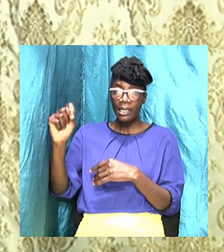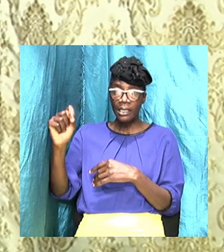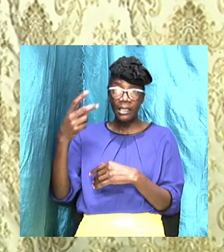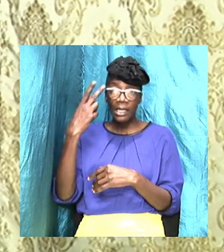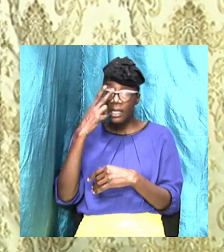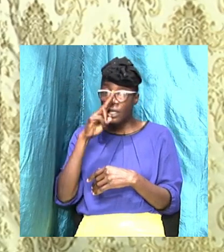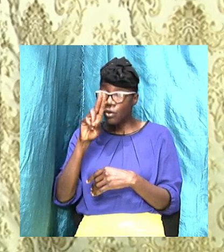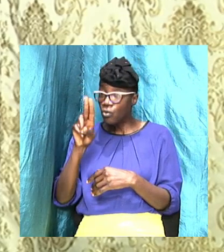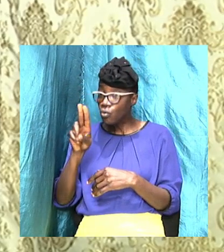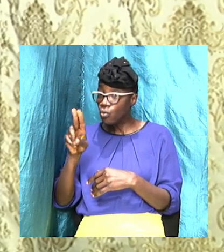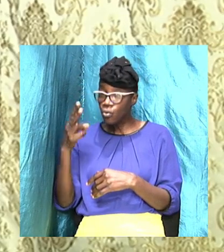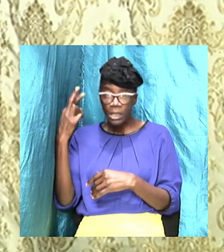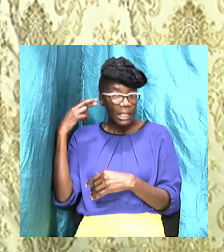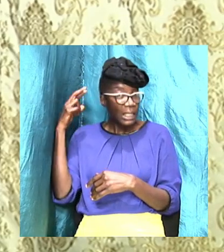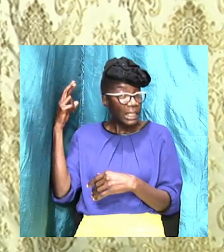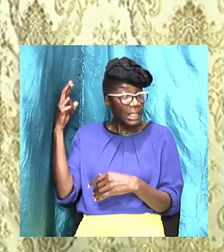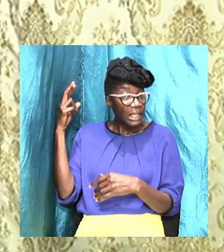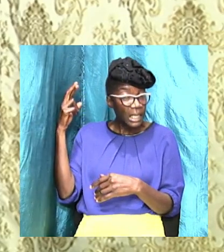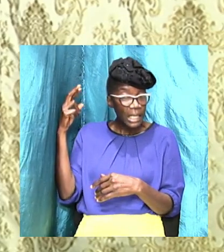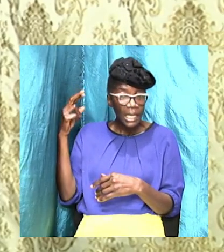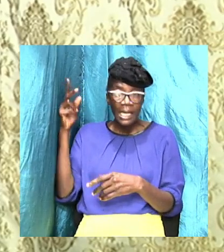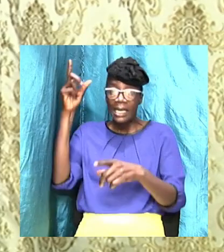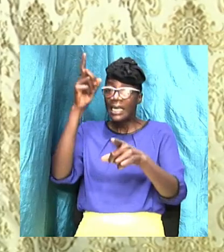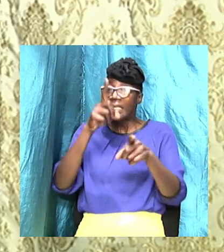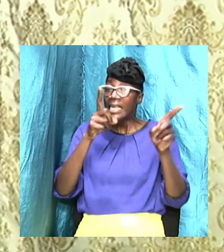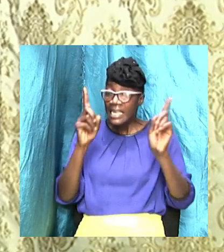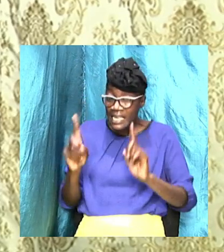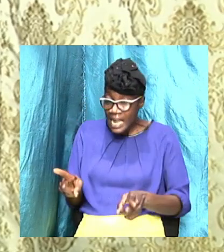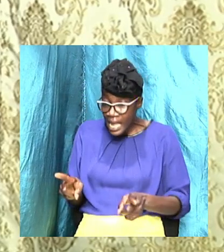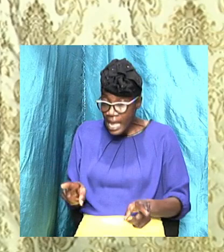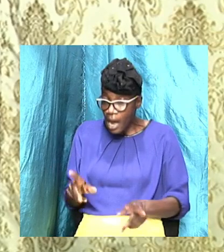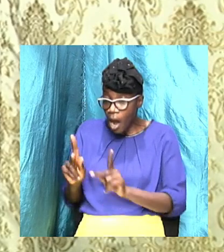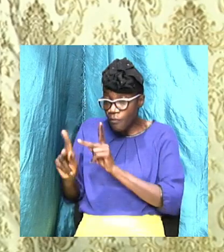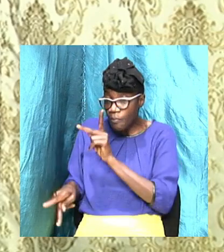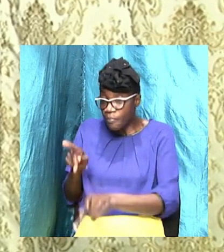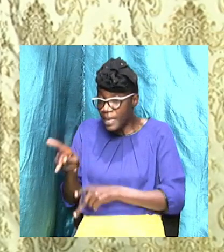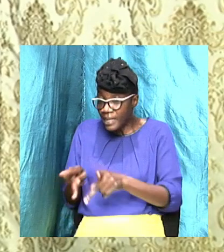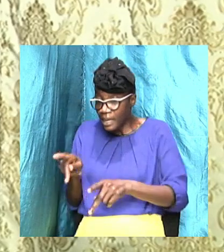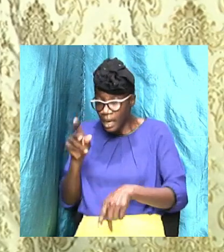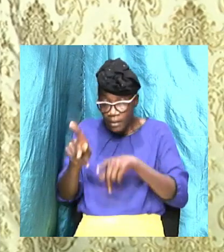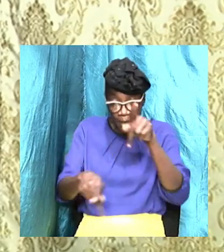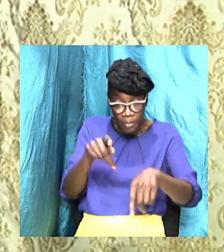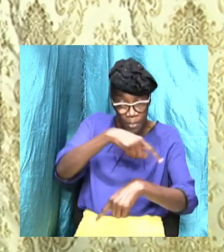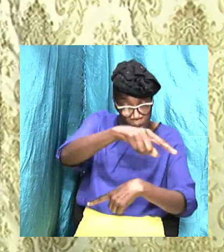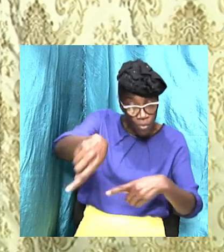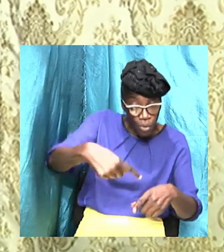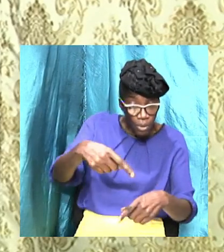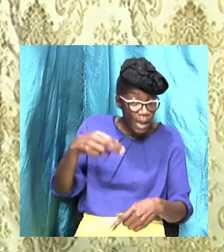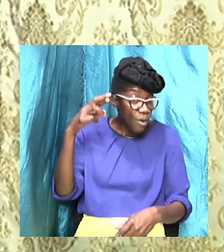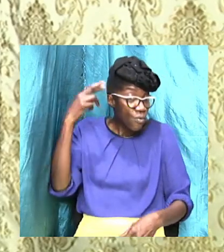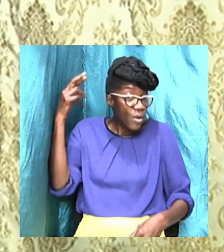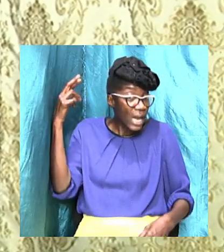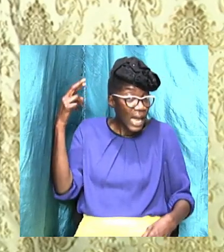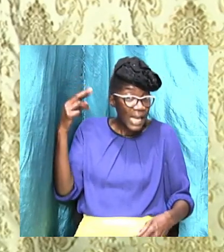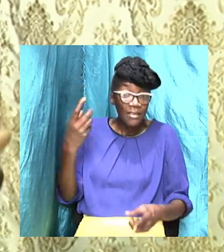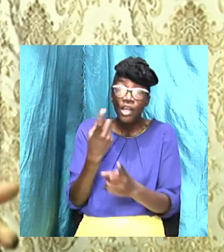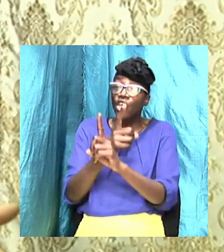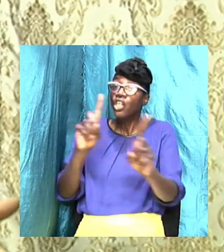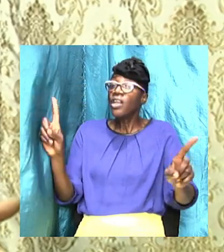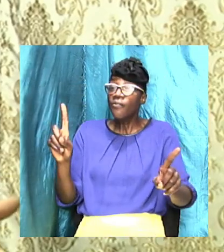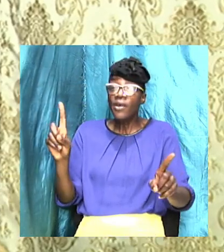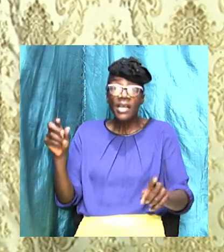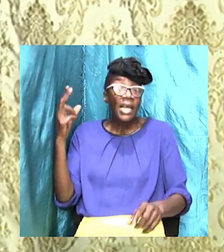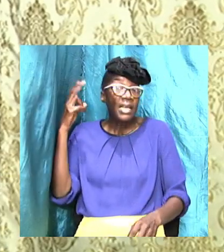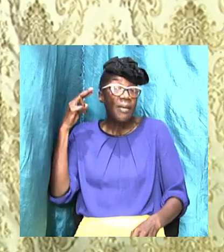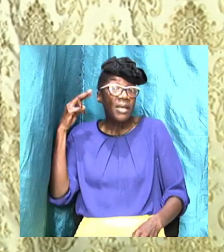that on the day of Pentecost, the people around them recognized that something was different. And what was different? Because they heard them